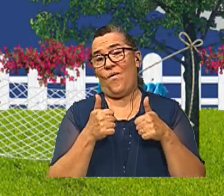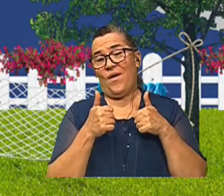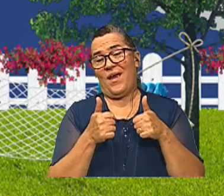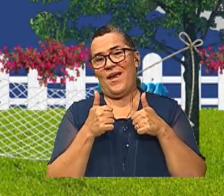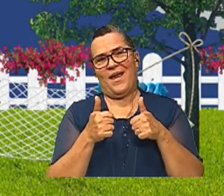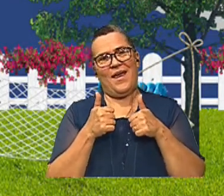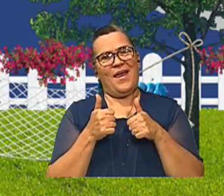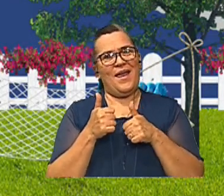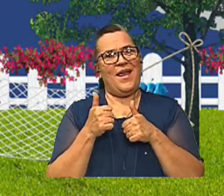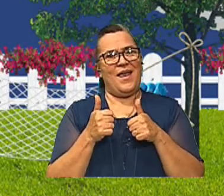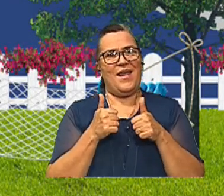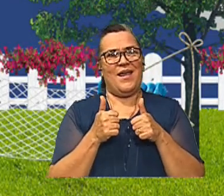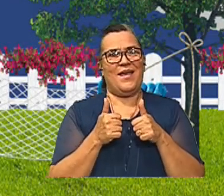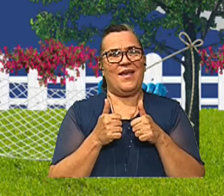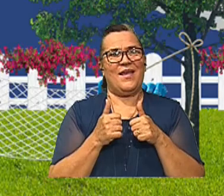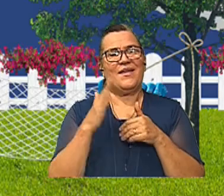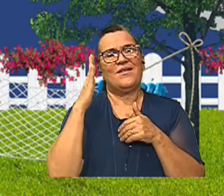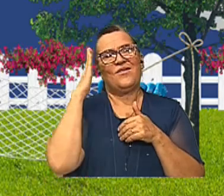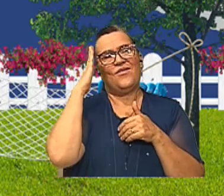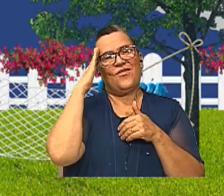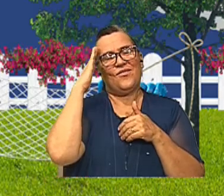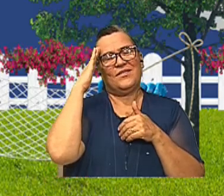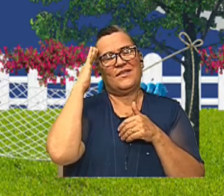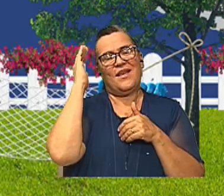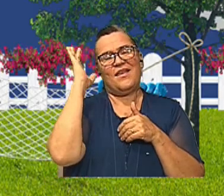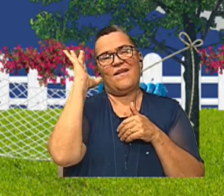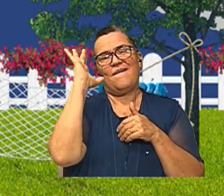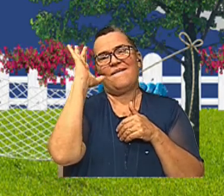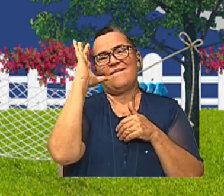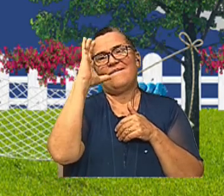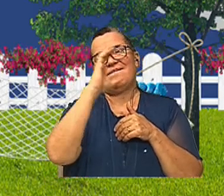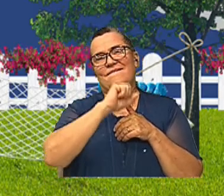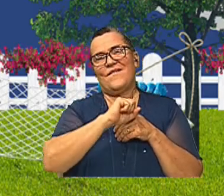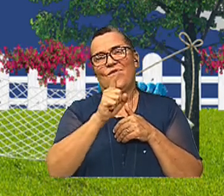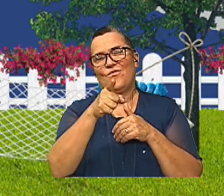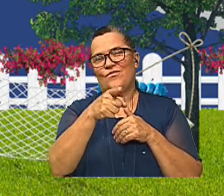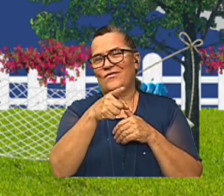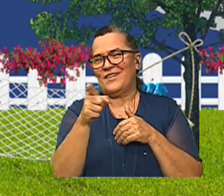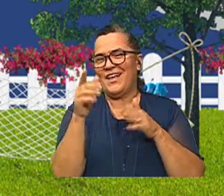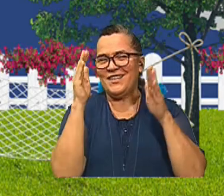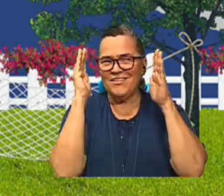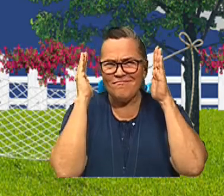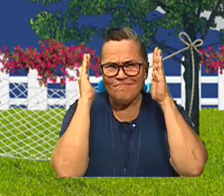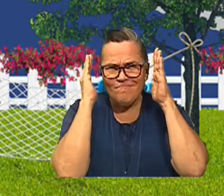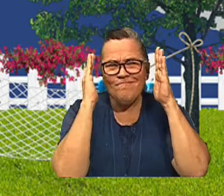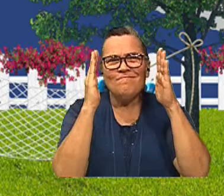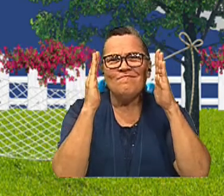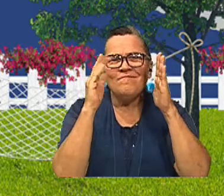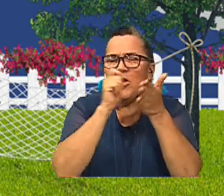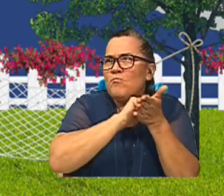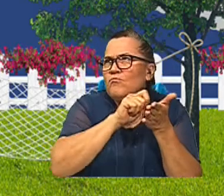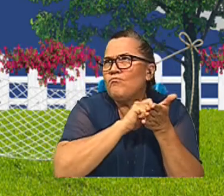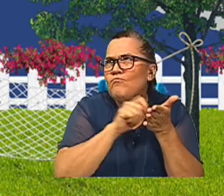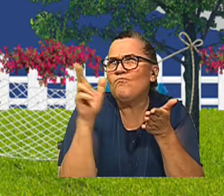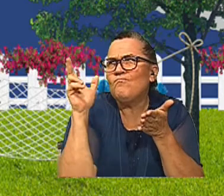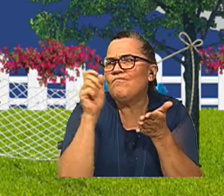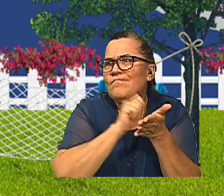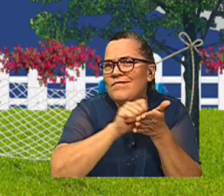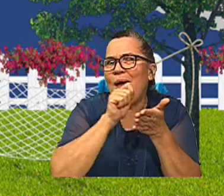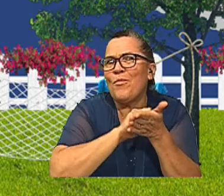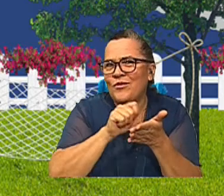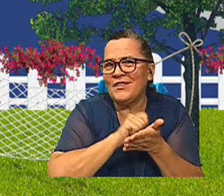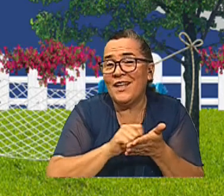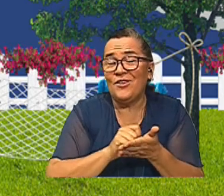Okay, guys. I noticed you were paying attention and taking notes. And before I start